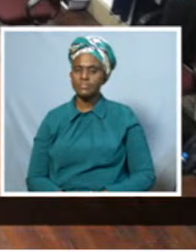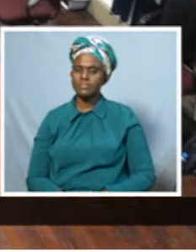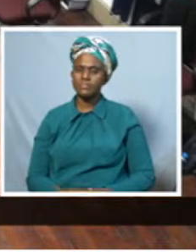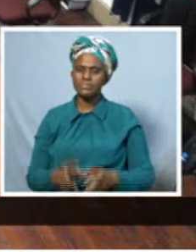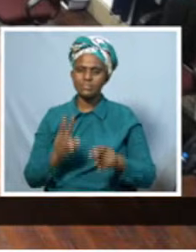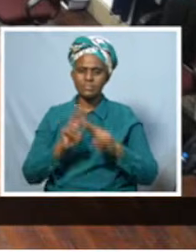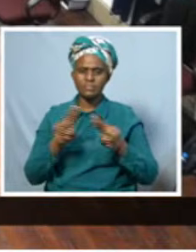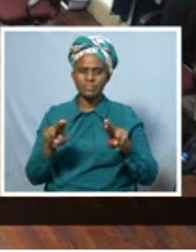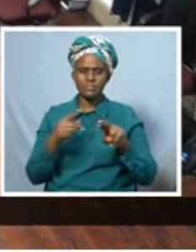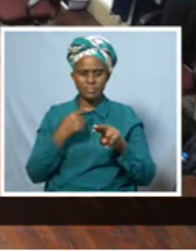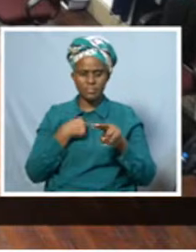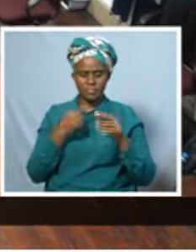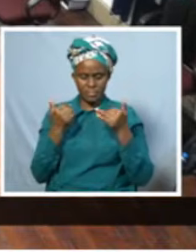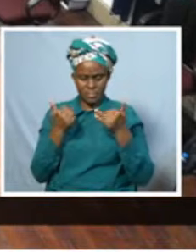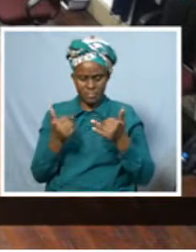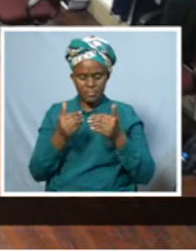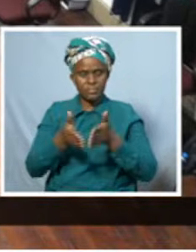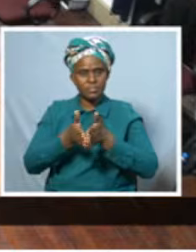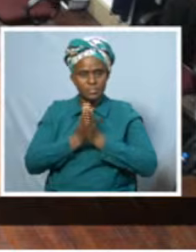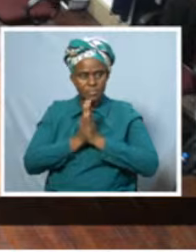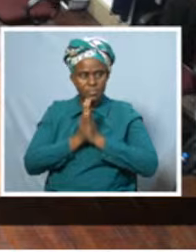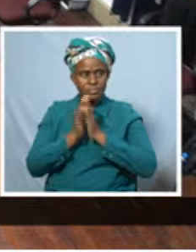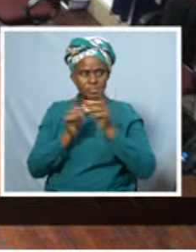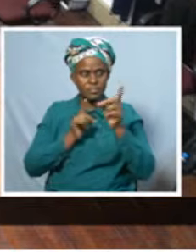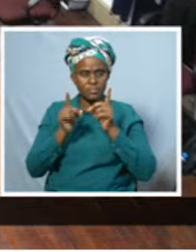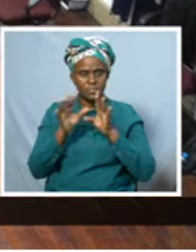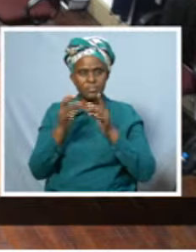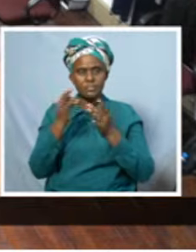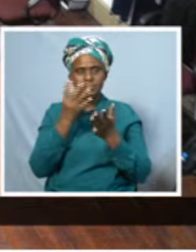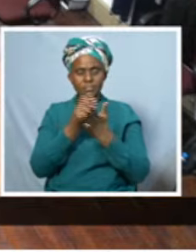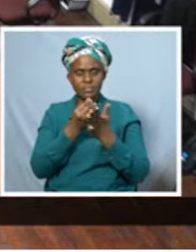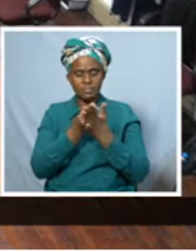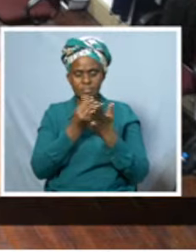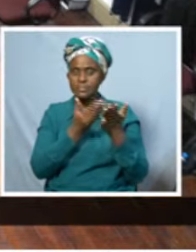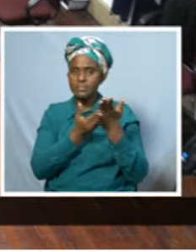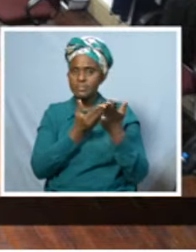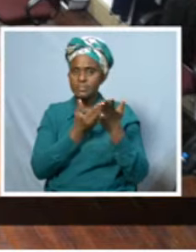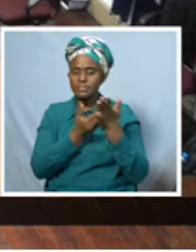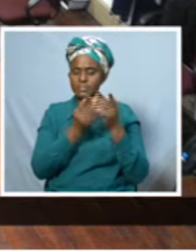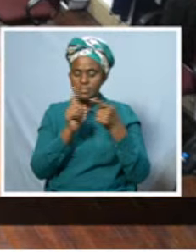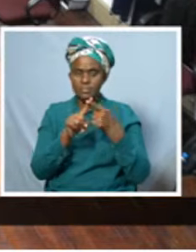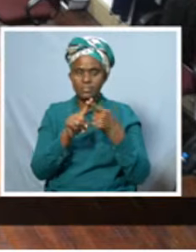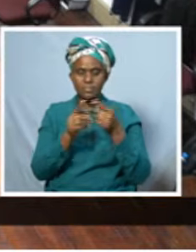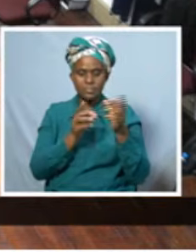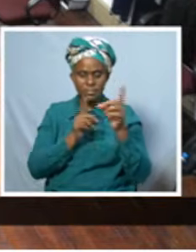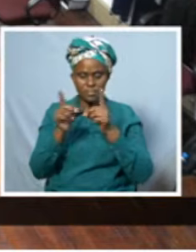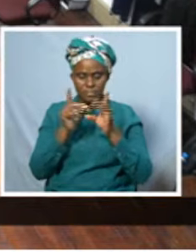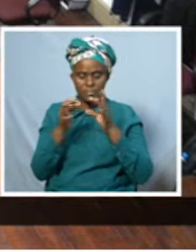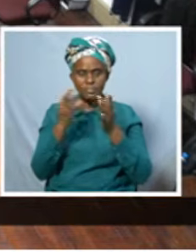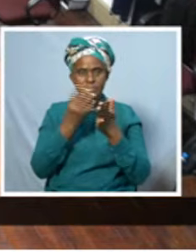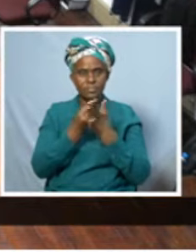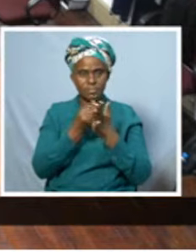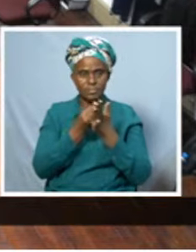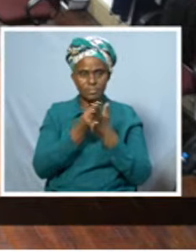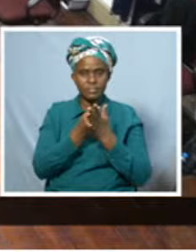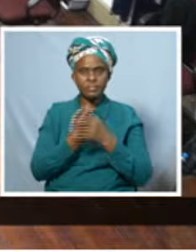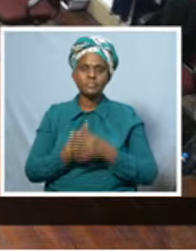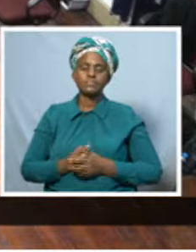Chair, allow me to ask Director Finance to come. Director Finance.